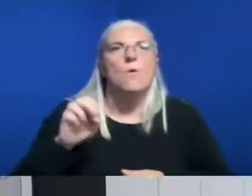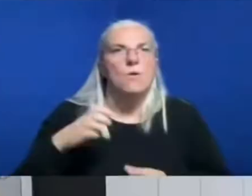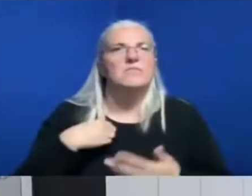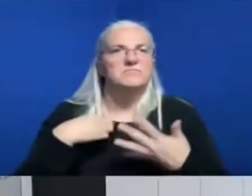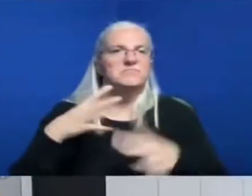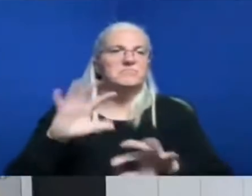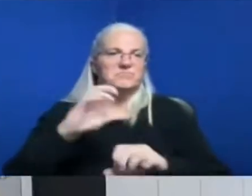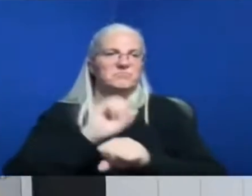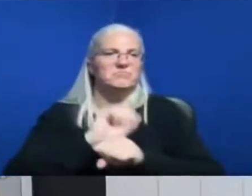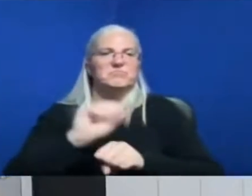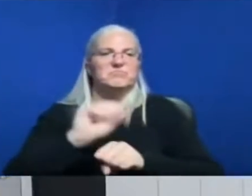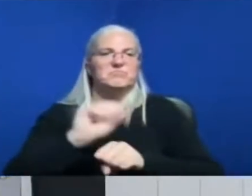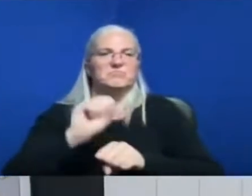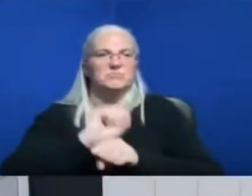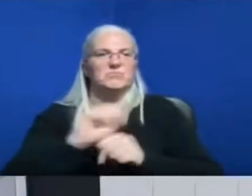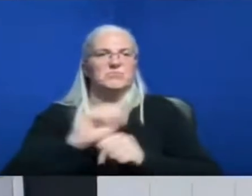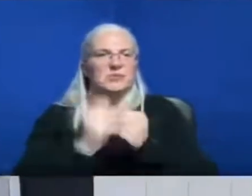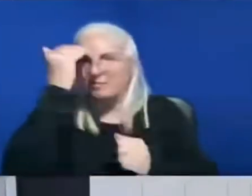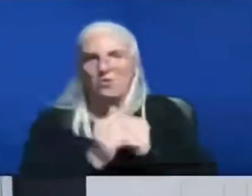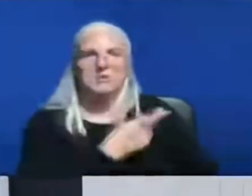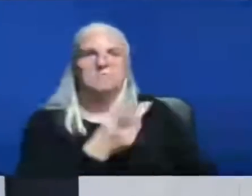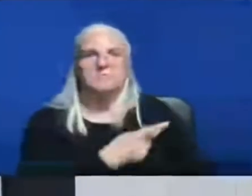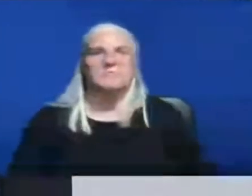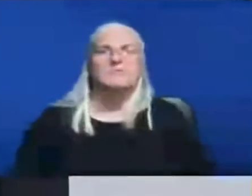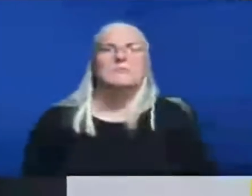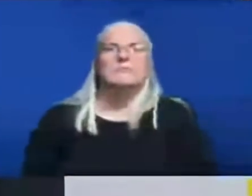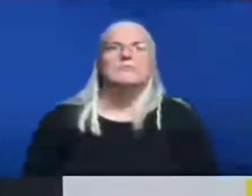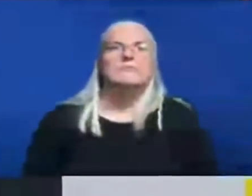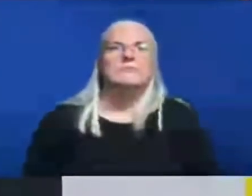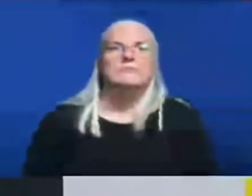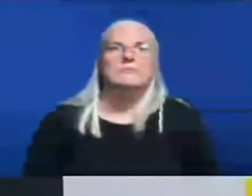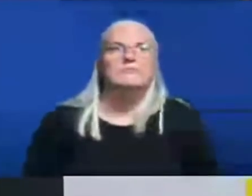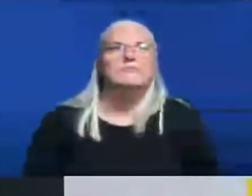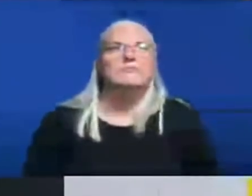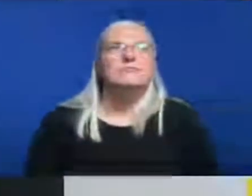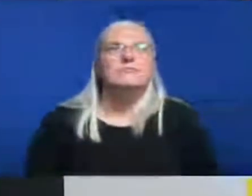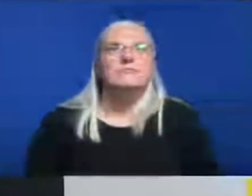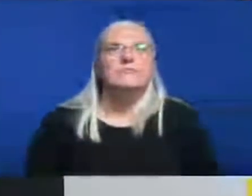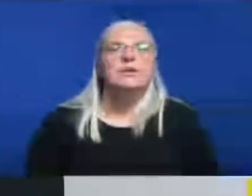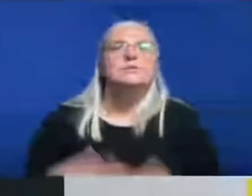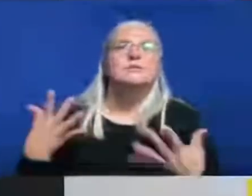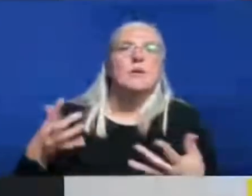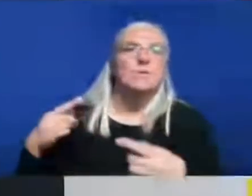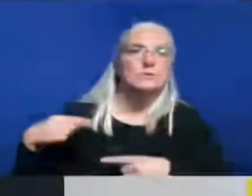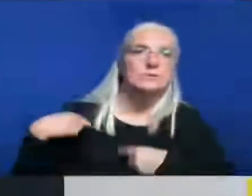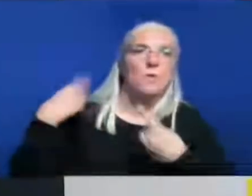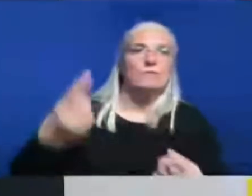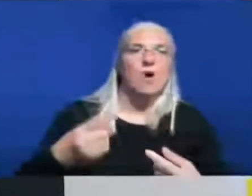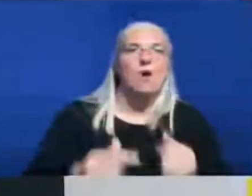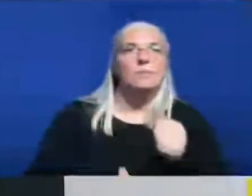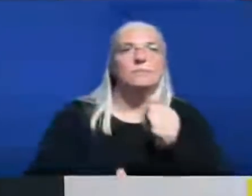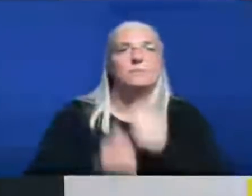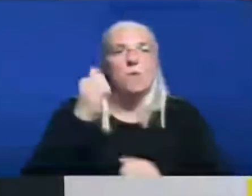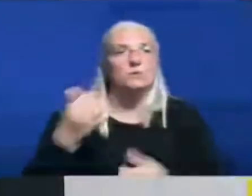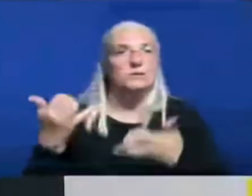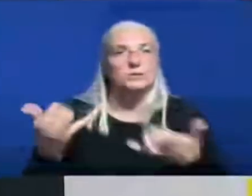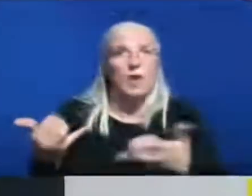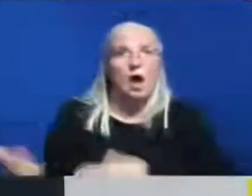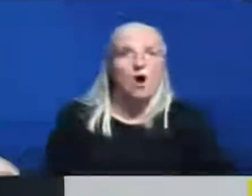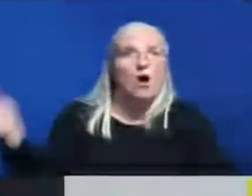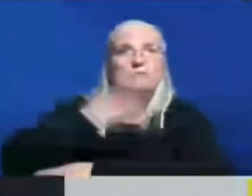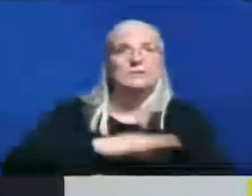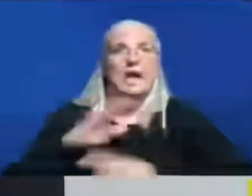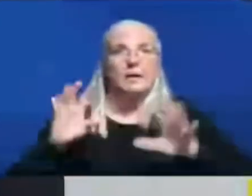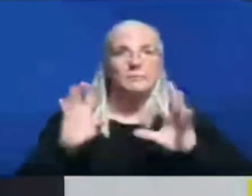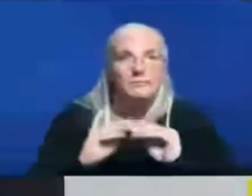supervisor on the Plumas, we've been spending pretty much most of today as well as all day tomorrow trying to come up to speed as far as what the strategy